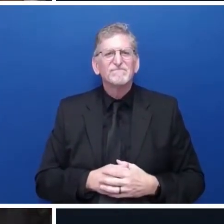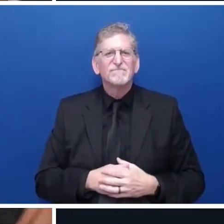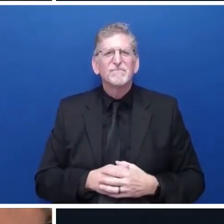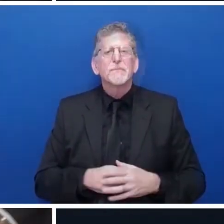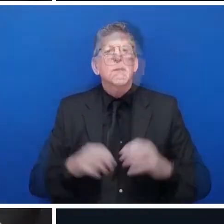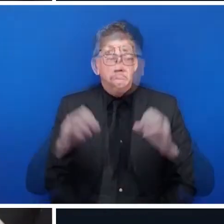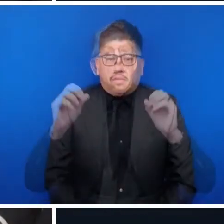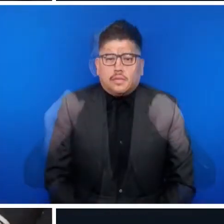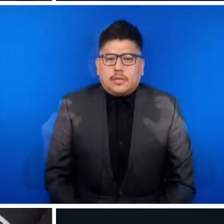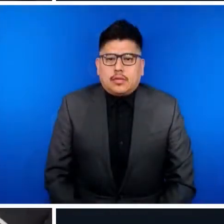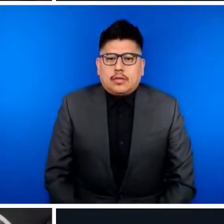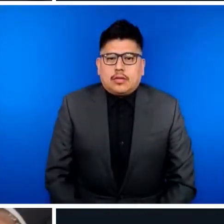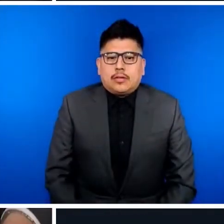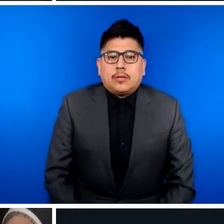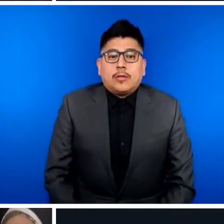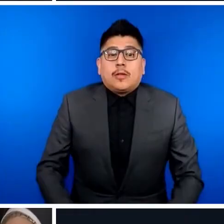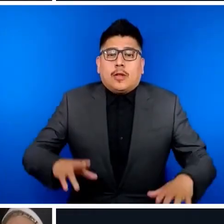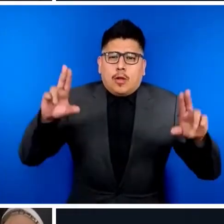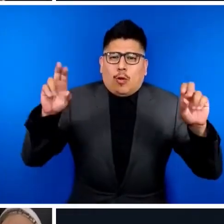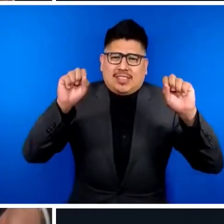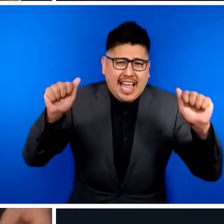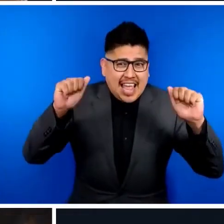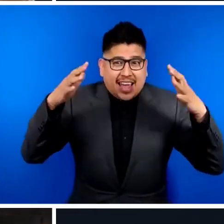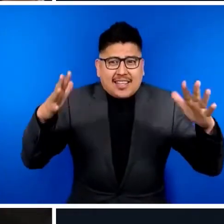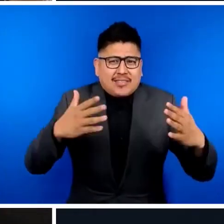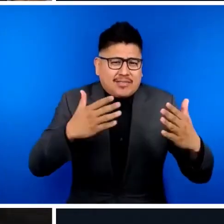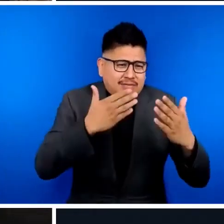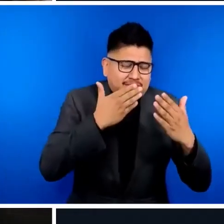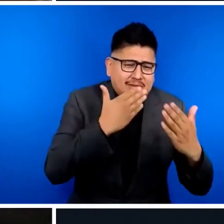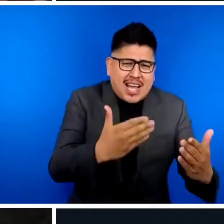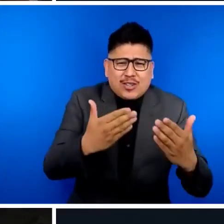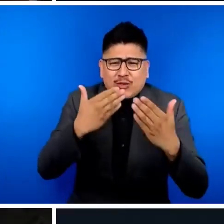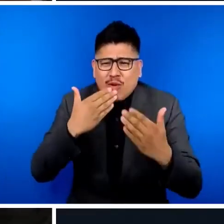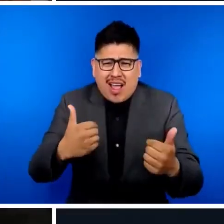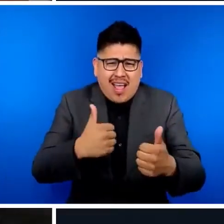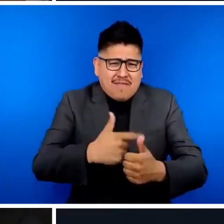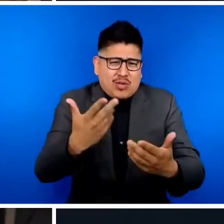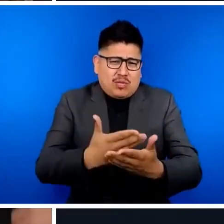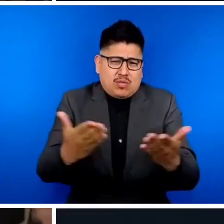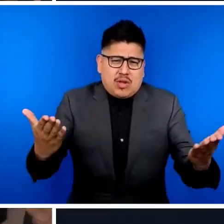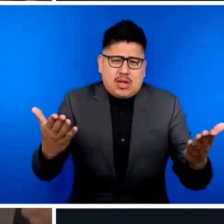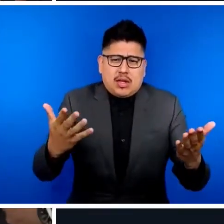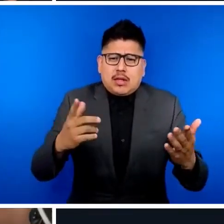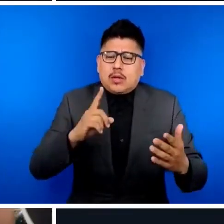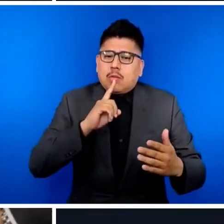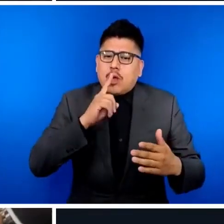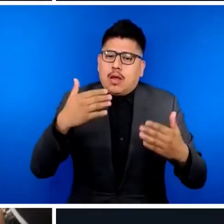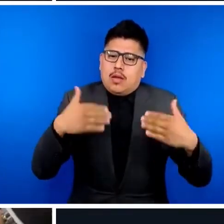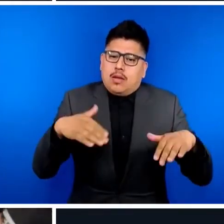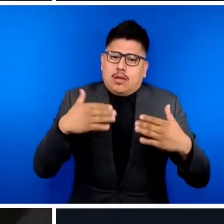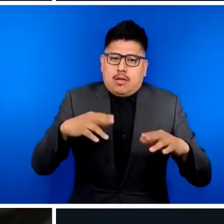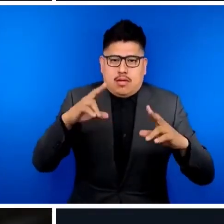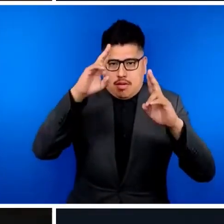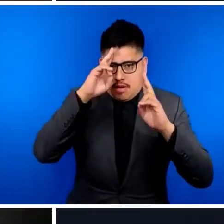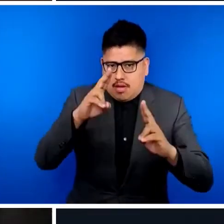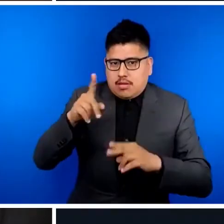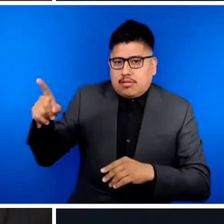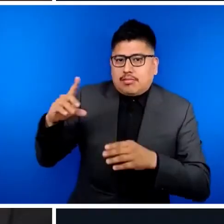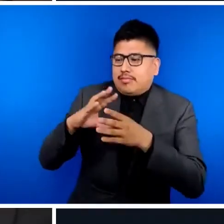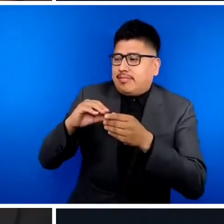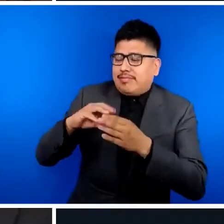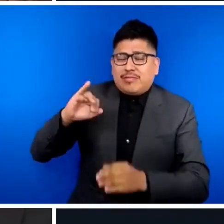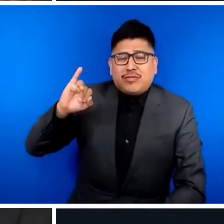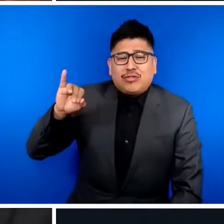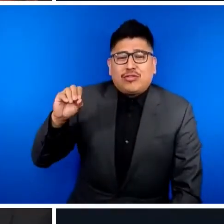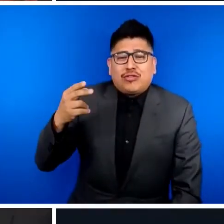Well, thank you very much, everybody. It's really an honor. Speaker Johnson, Vice President